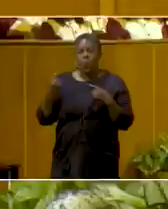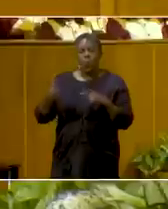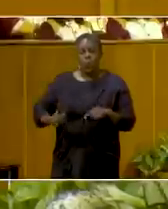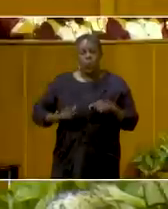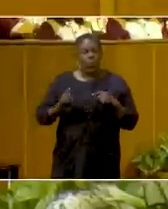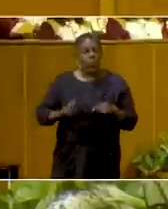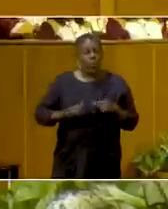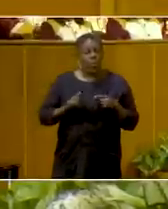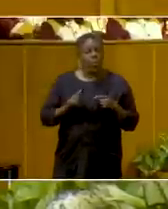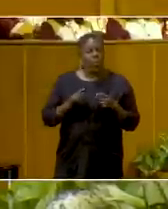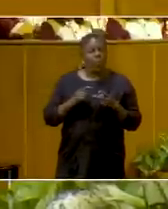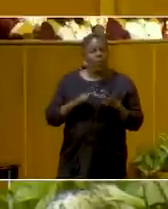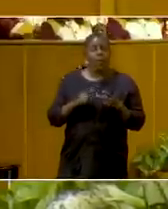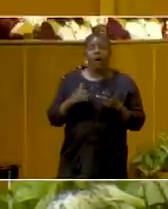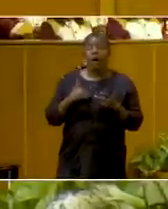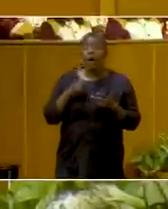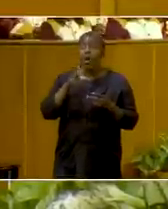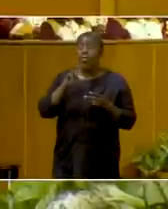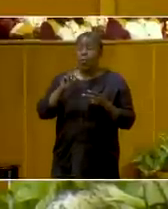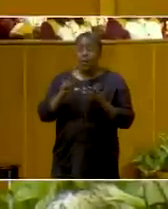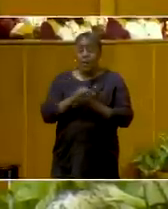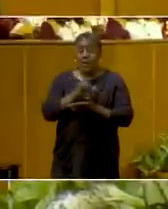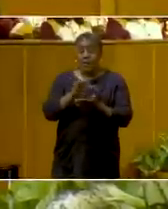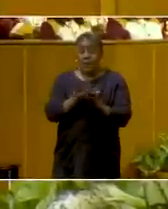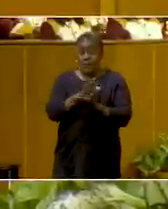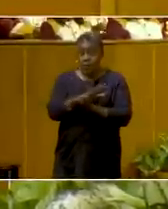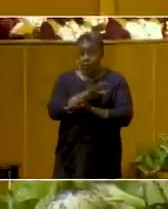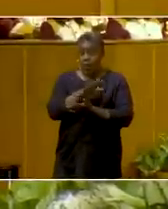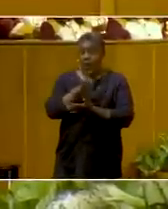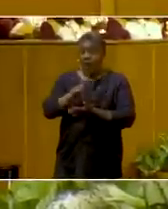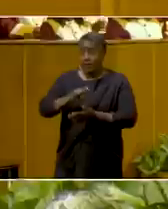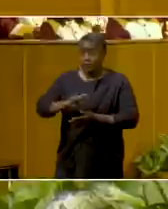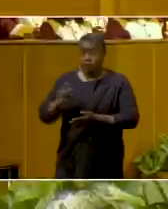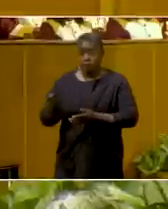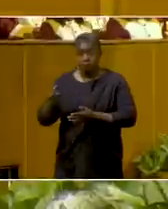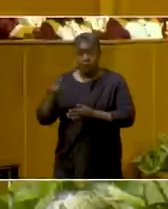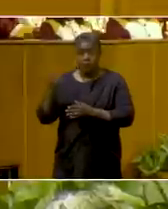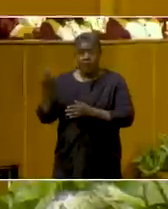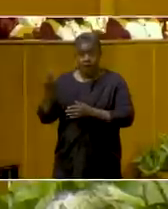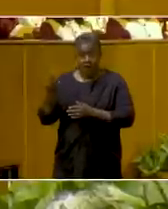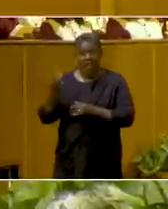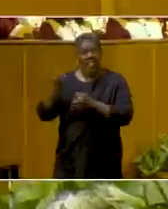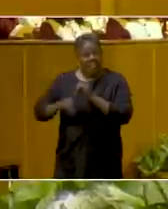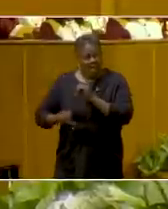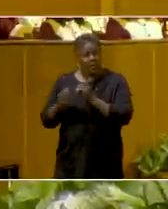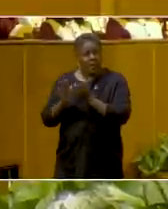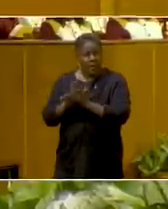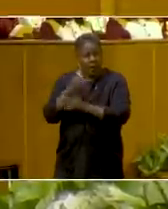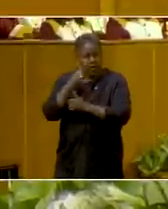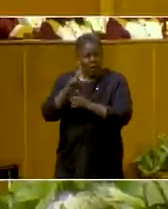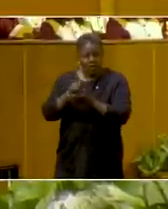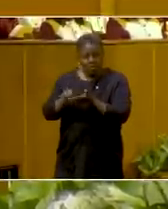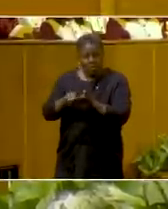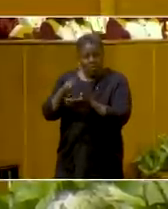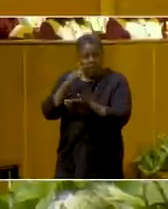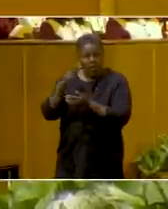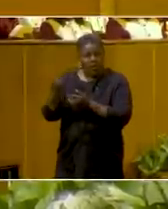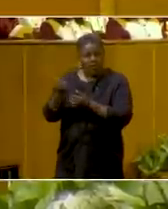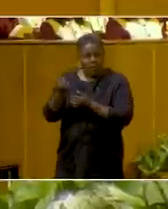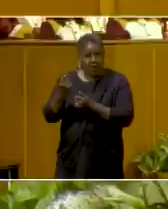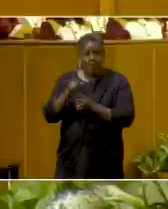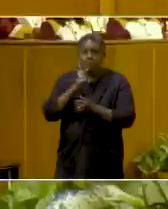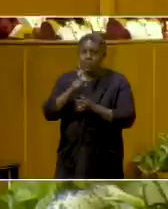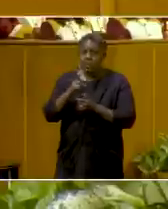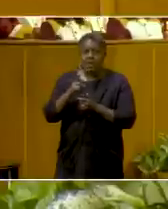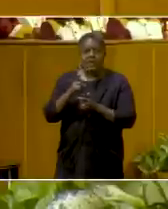I had a 30-page paper due on Friday, the last of the semester, and the truth be told, it was